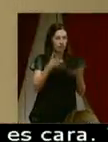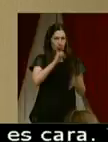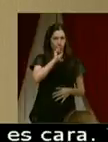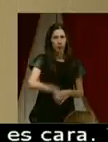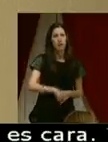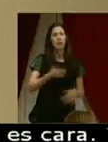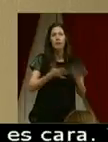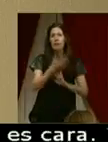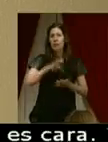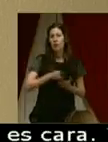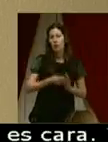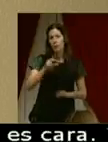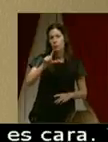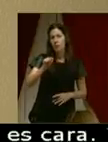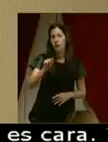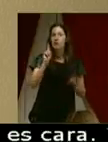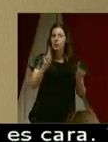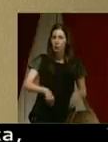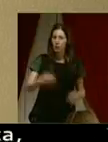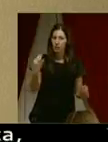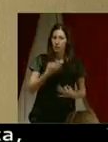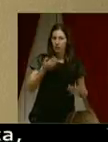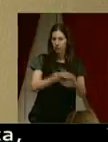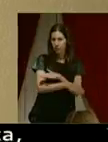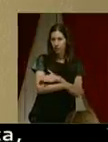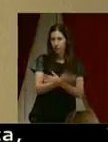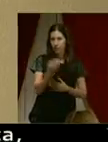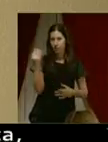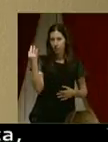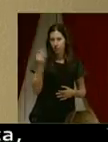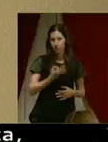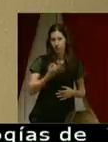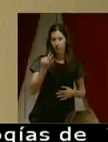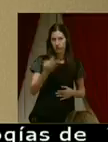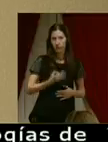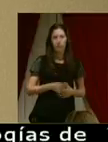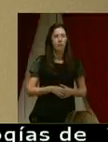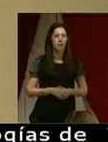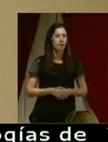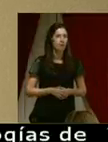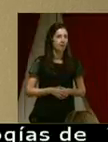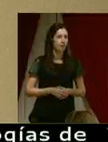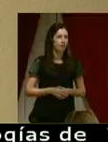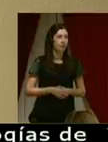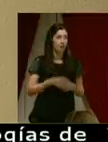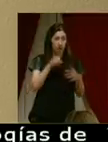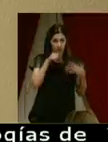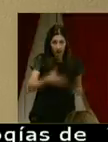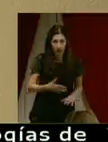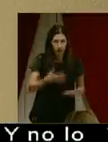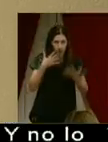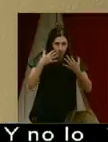said, because what she means to say is that low-cost technologies should also be accessible, and they are